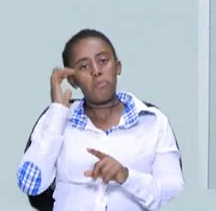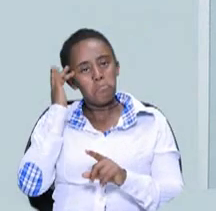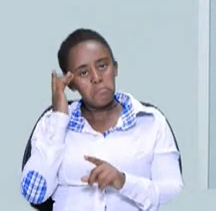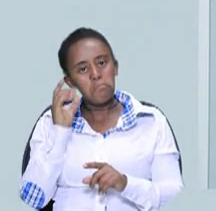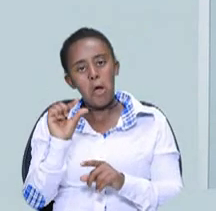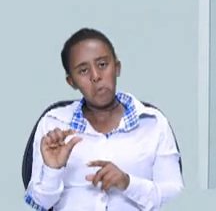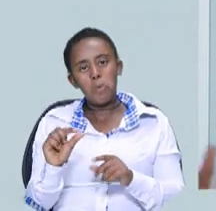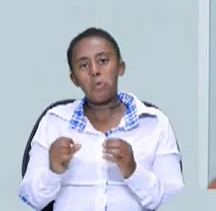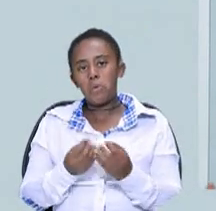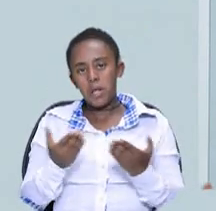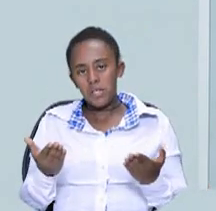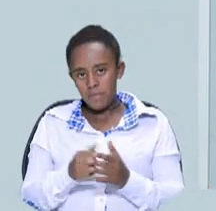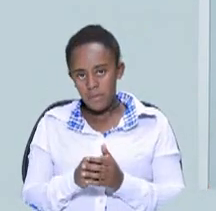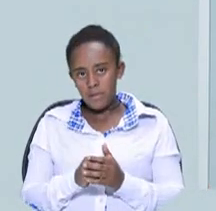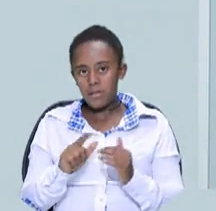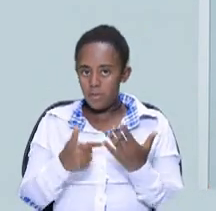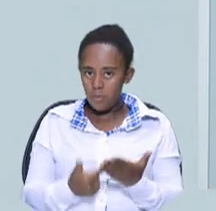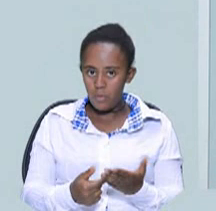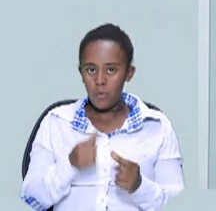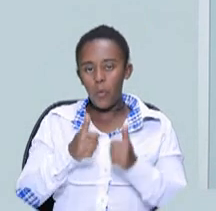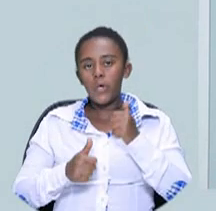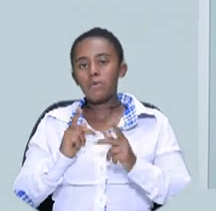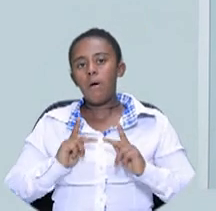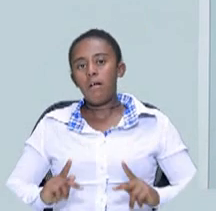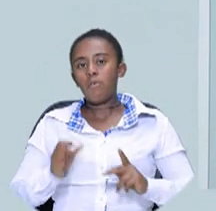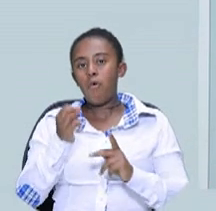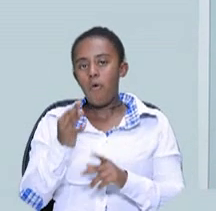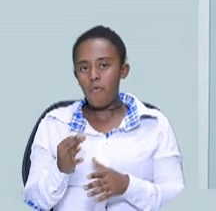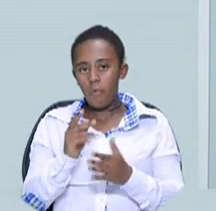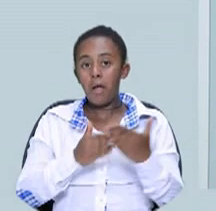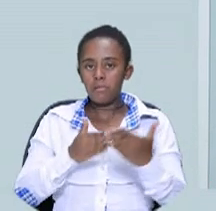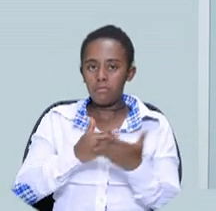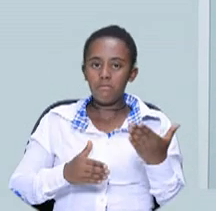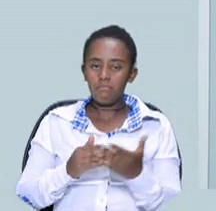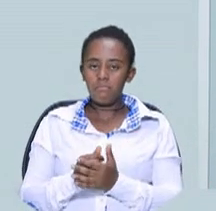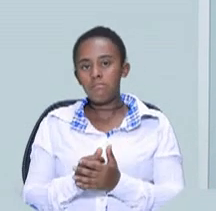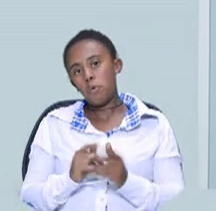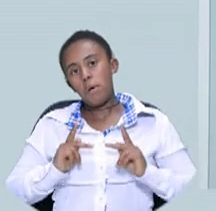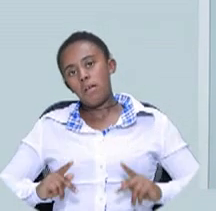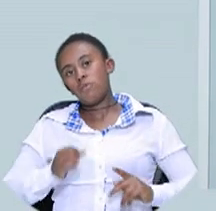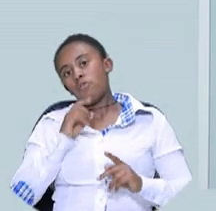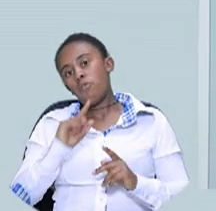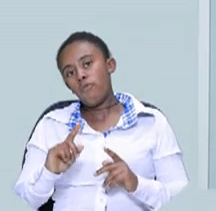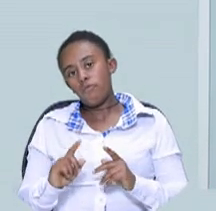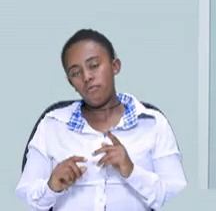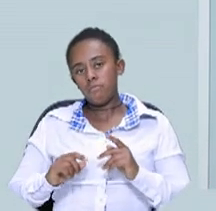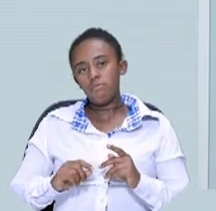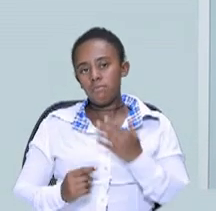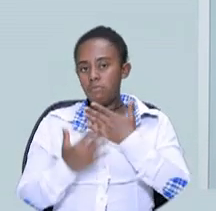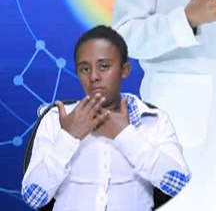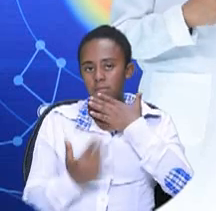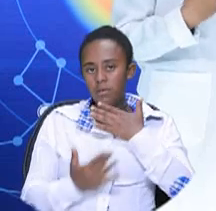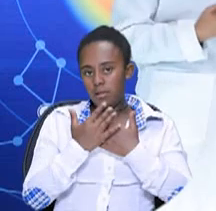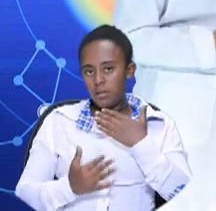from disease-causing microorganisms and so on. So, which part of the blood is responsible for carrying